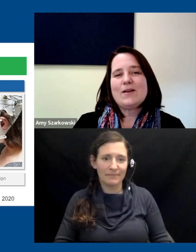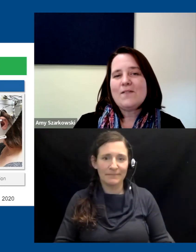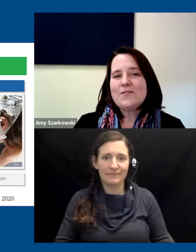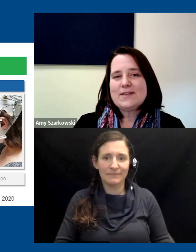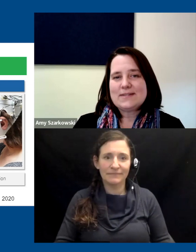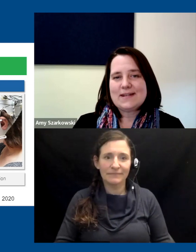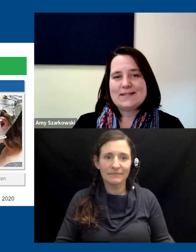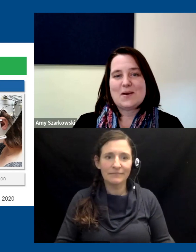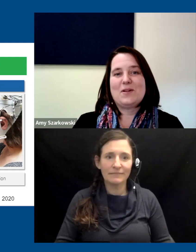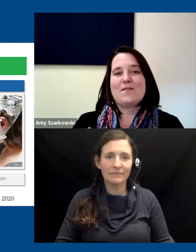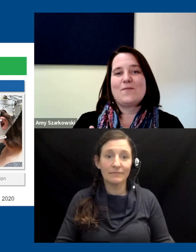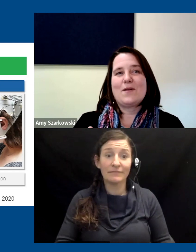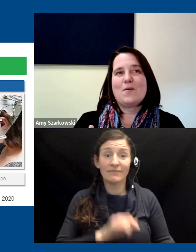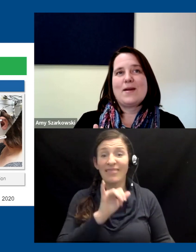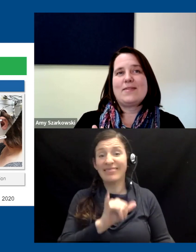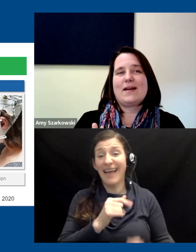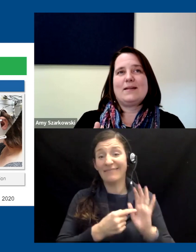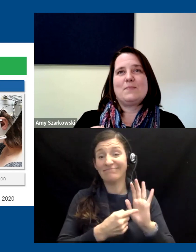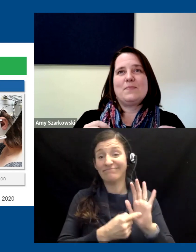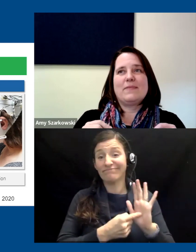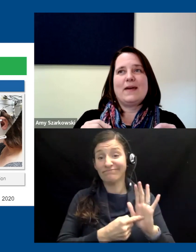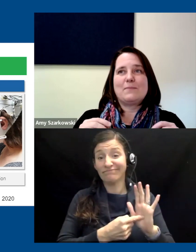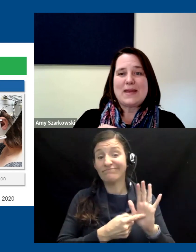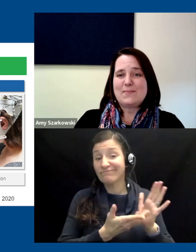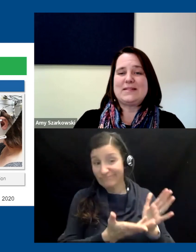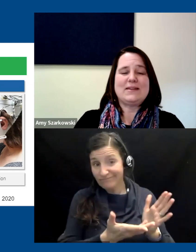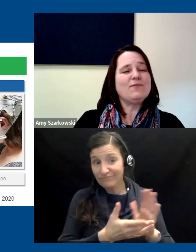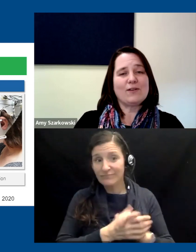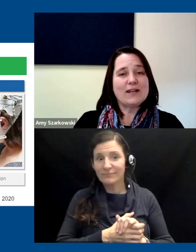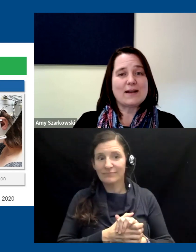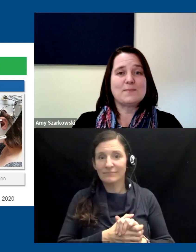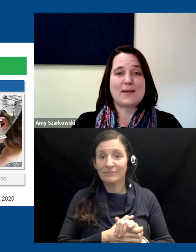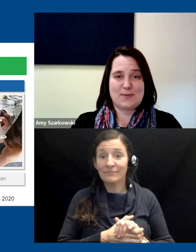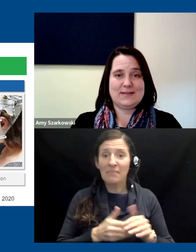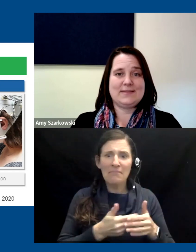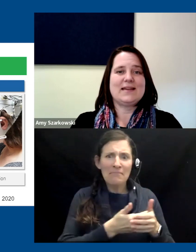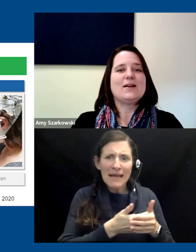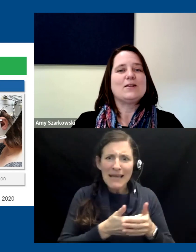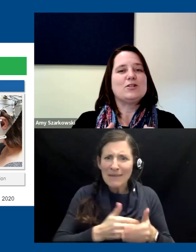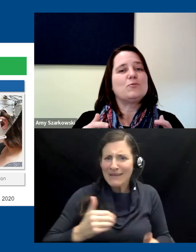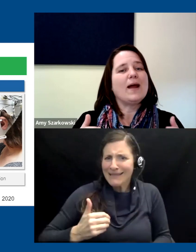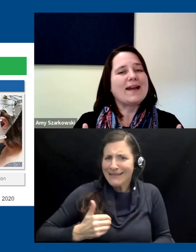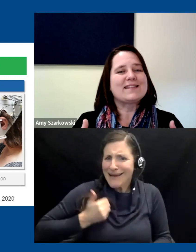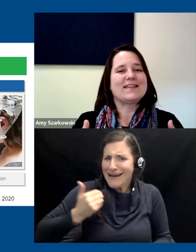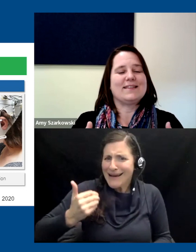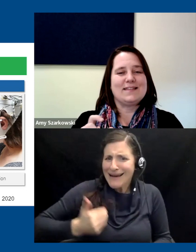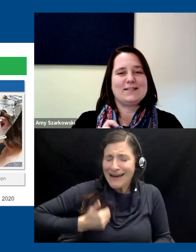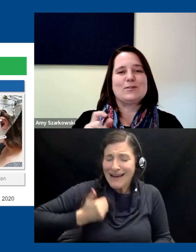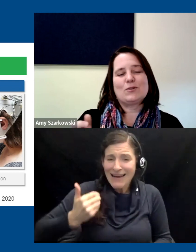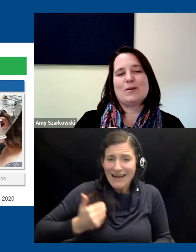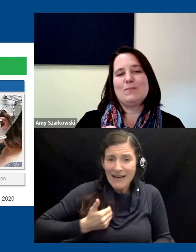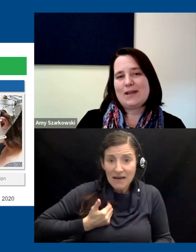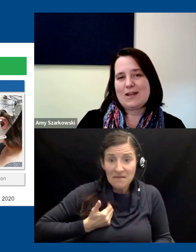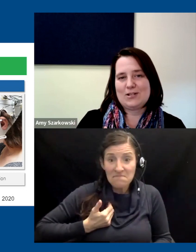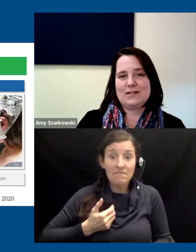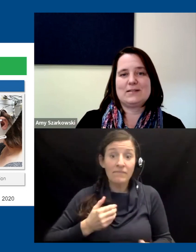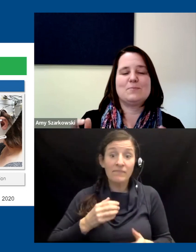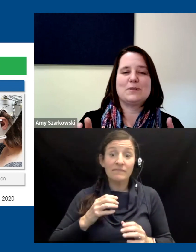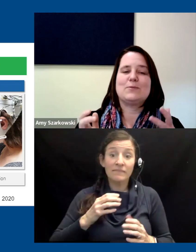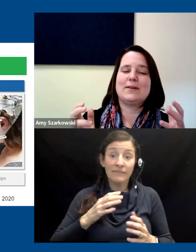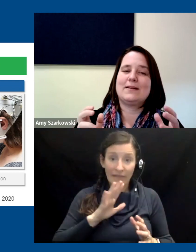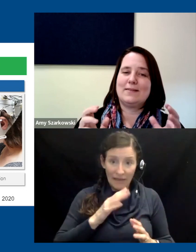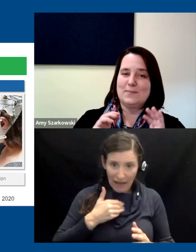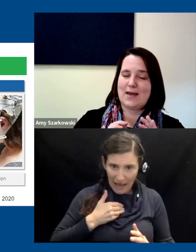So I offer this as an example of a way that babies, even very young babies, direct these social